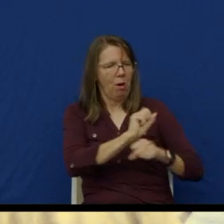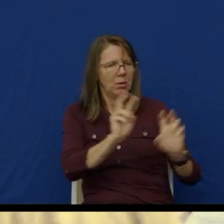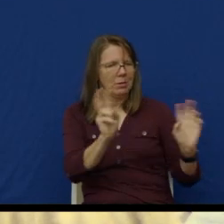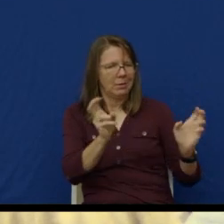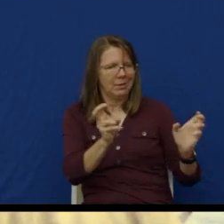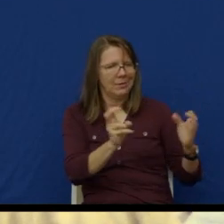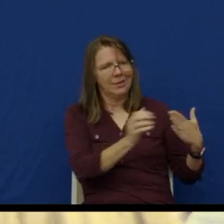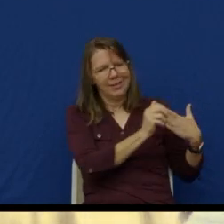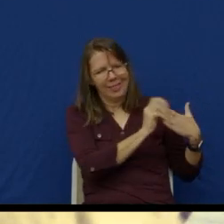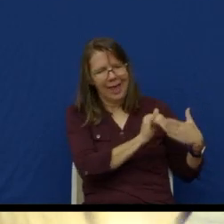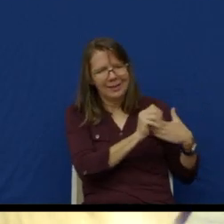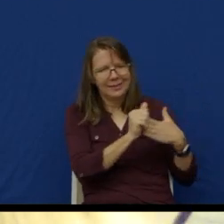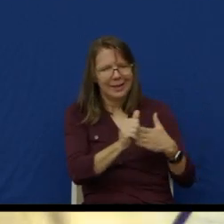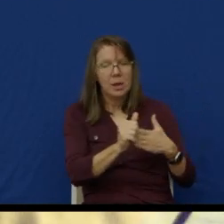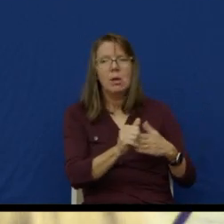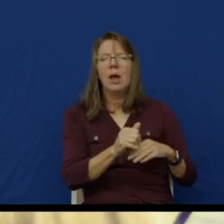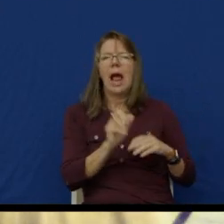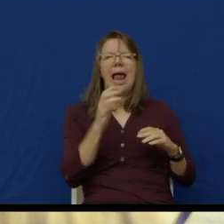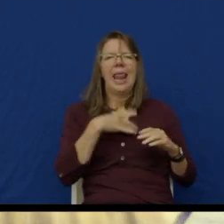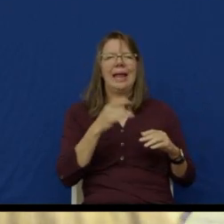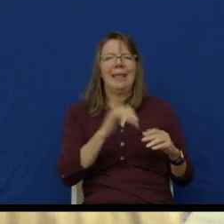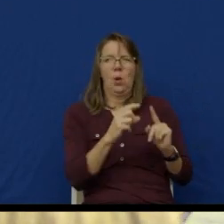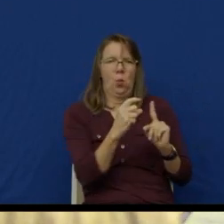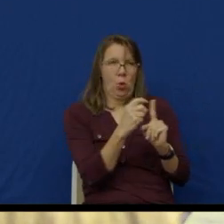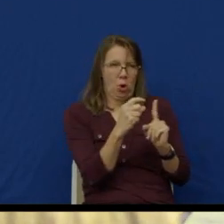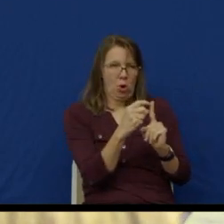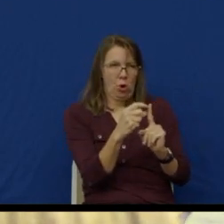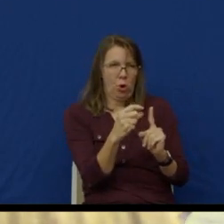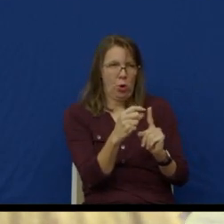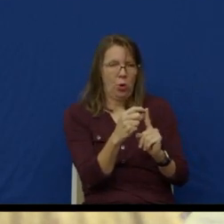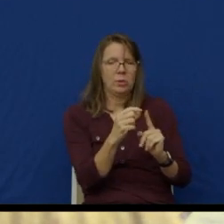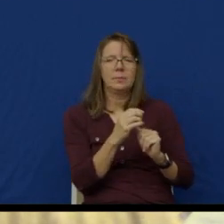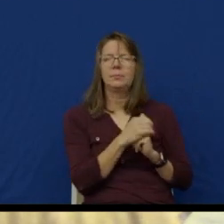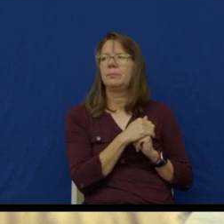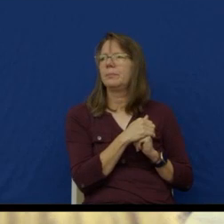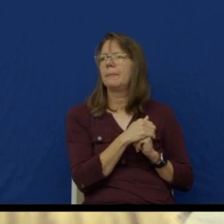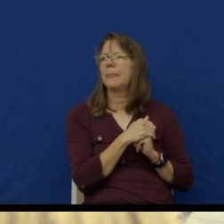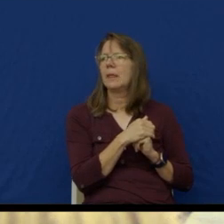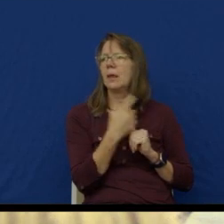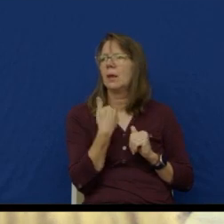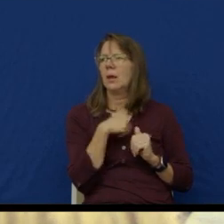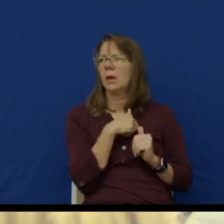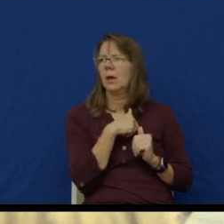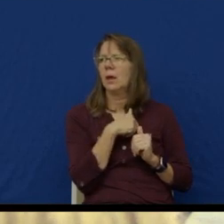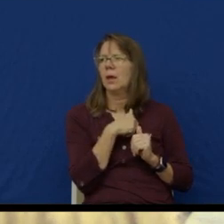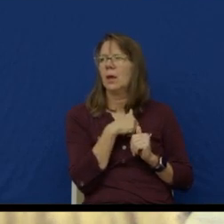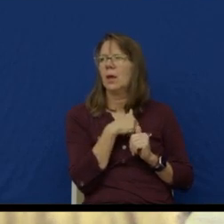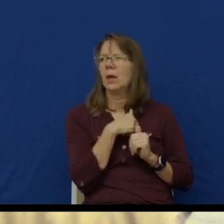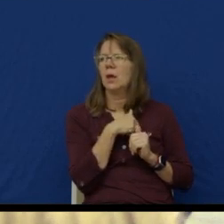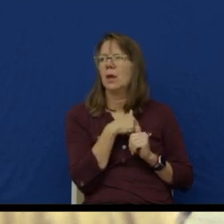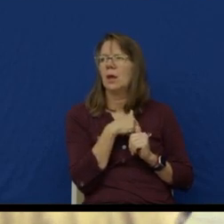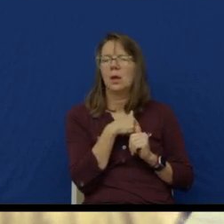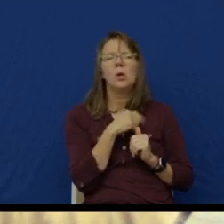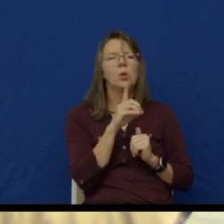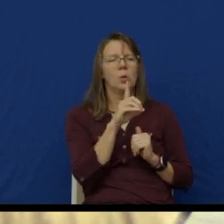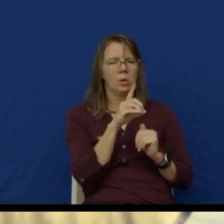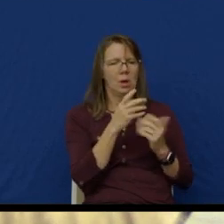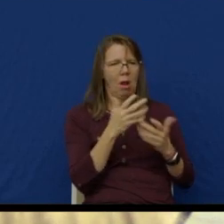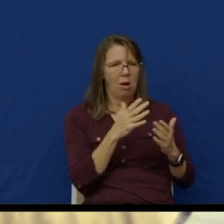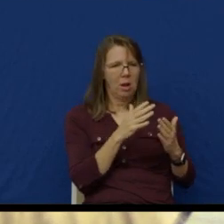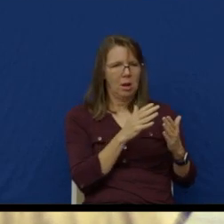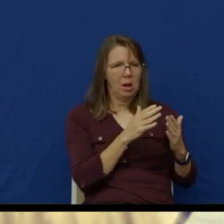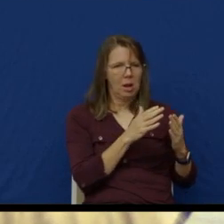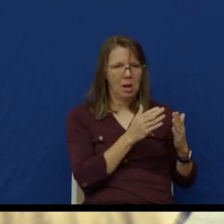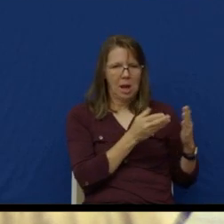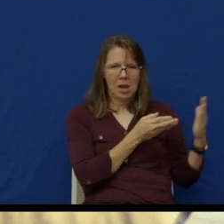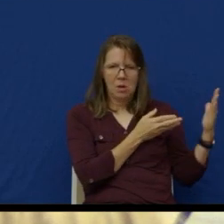document, Meredith and team, is that we really have paved a pathway